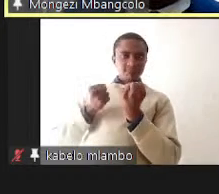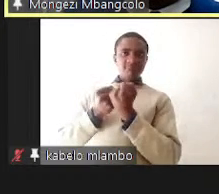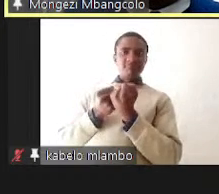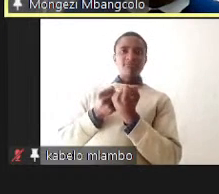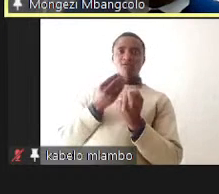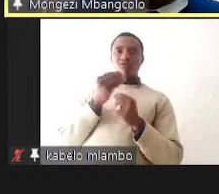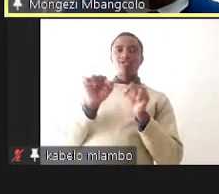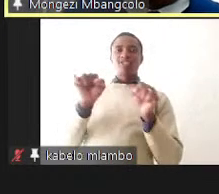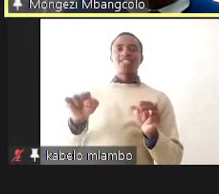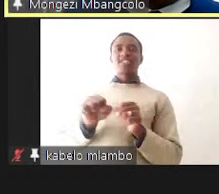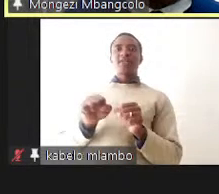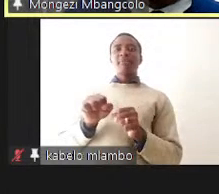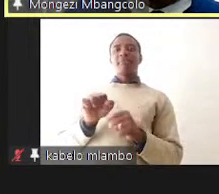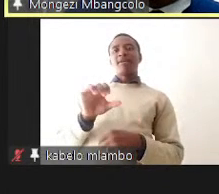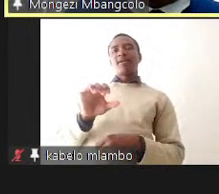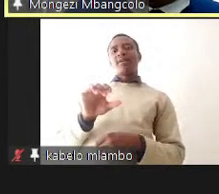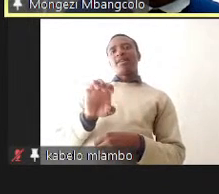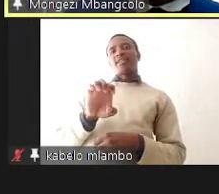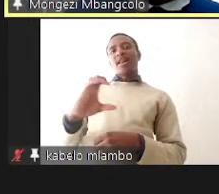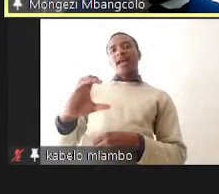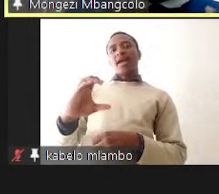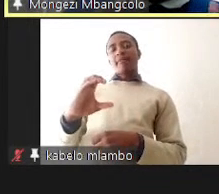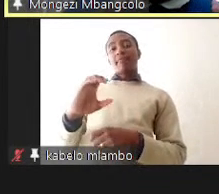However, we need to ensure that